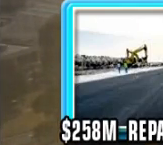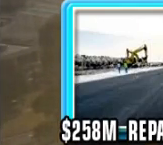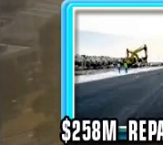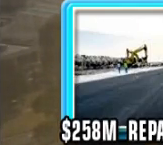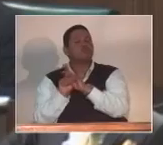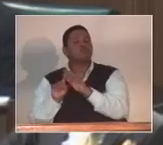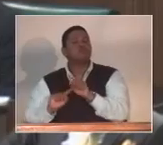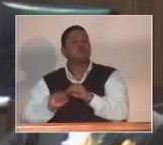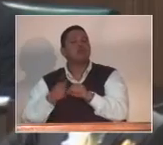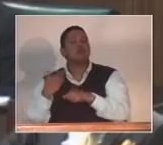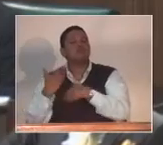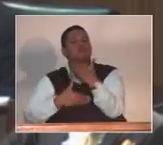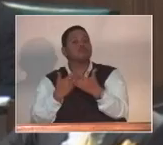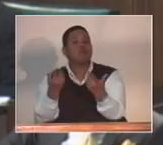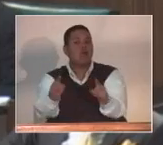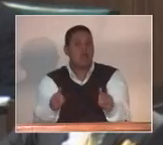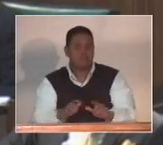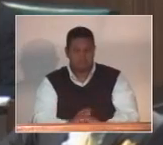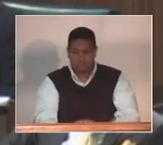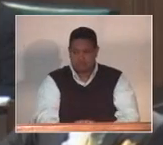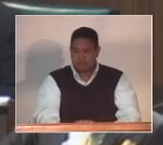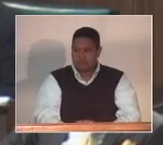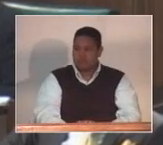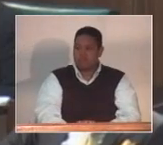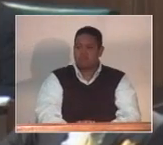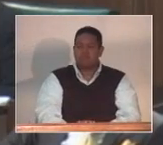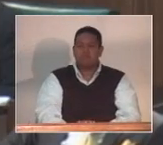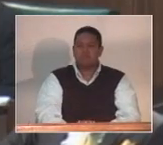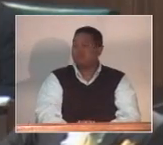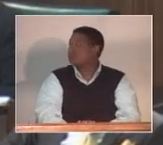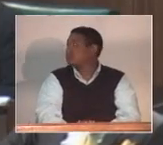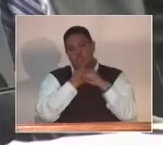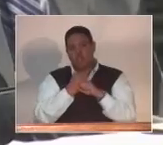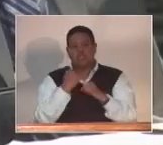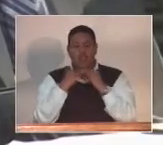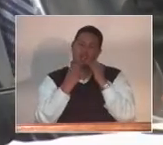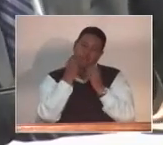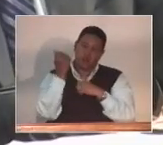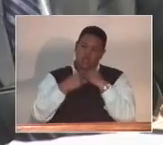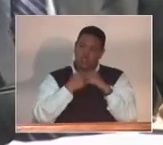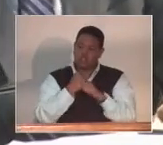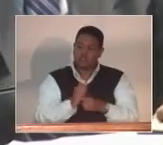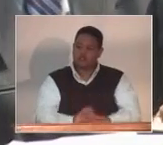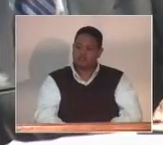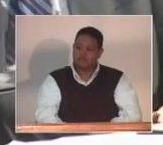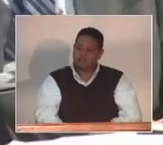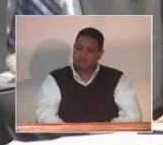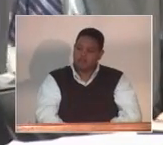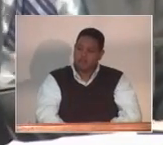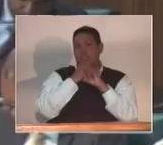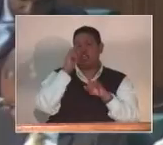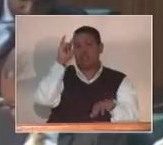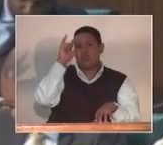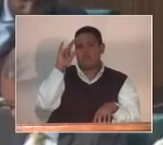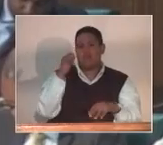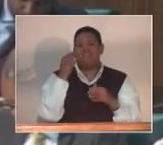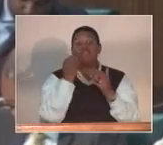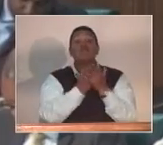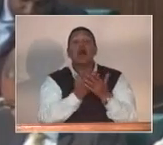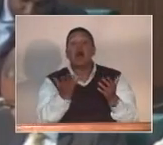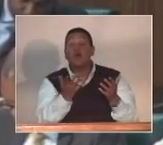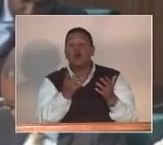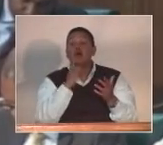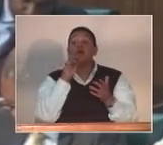million. Tourism Minister Dr. Wickham McNeil made the announcement yesterday during his sectoral debate presentation in Parliament. The